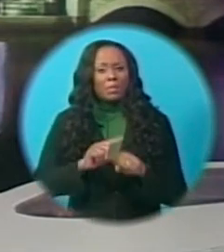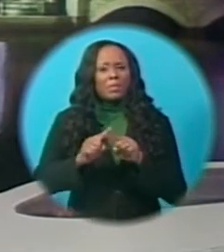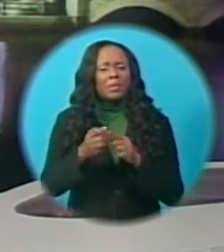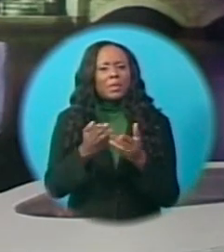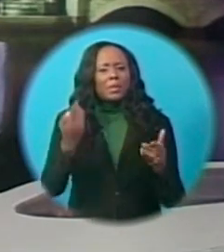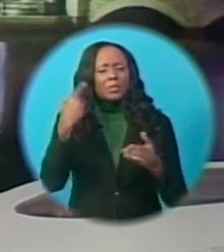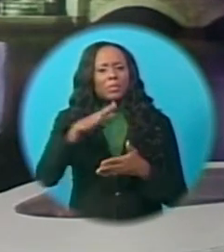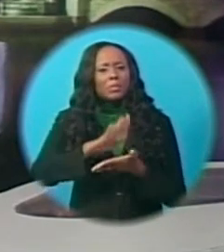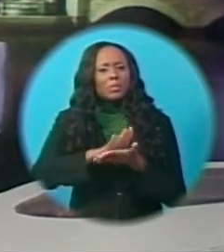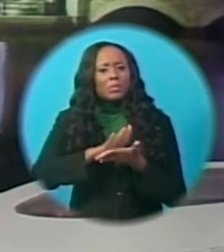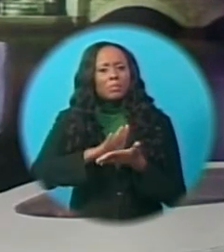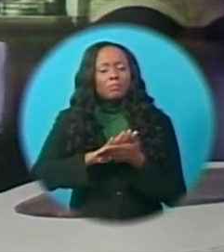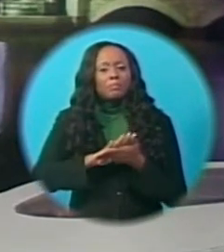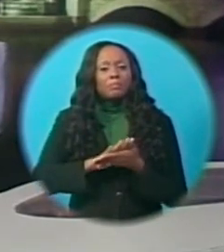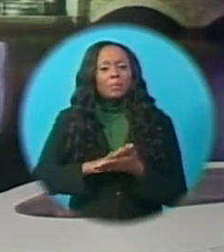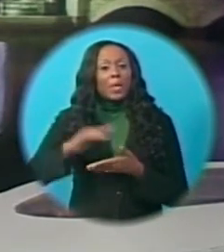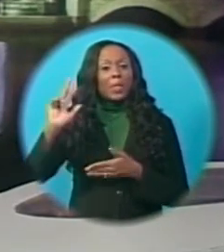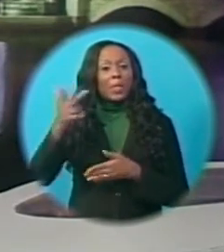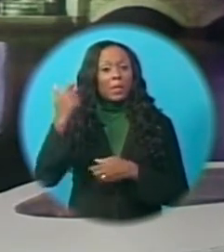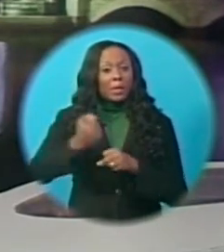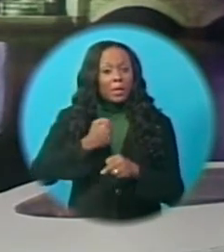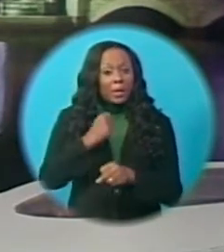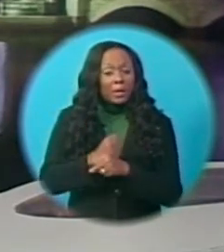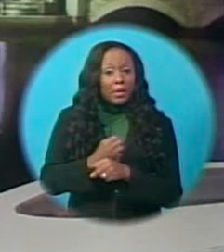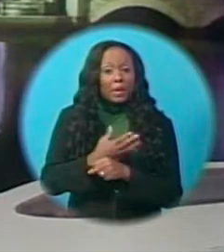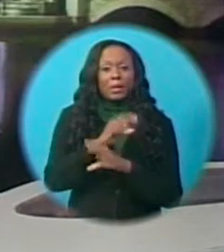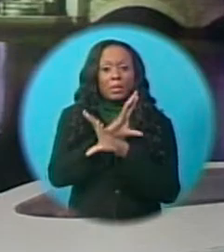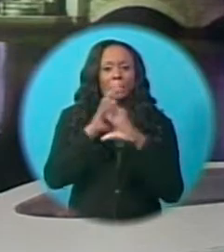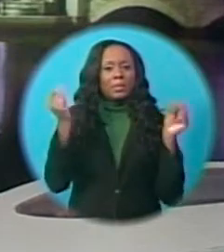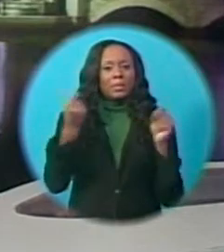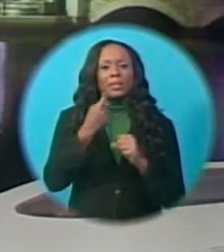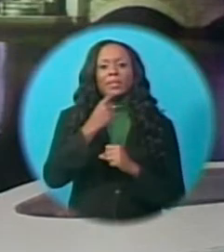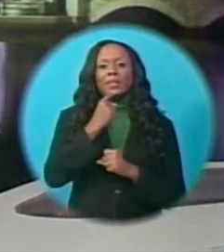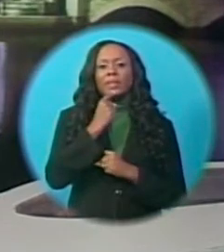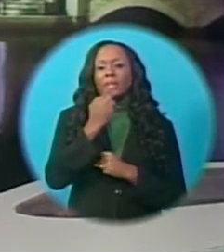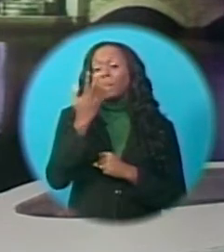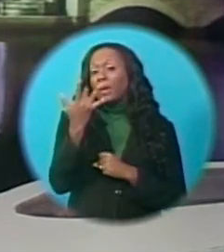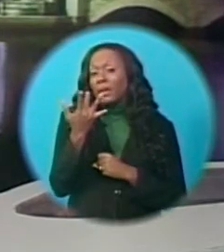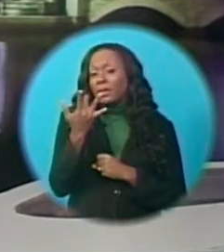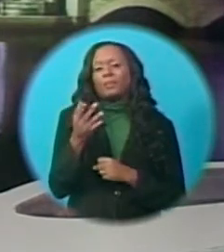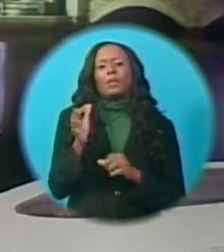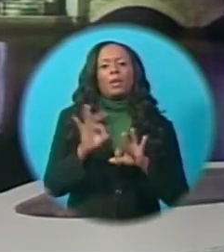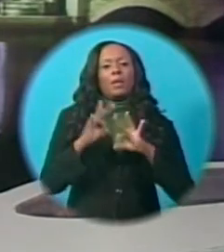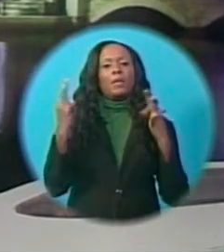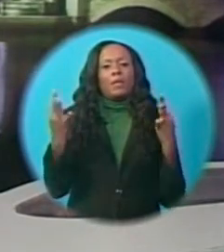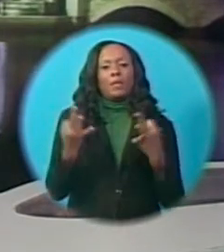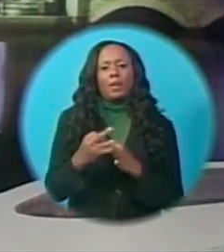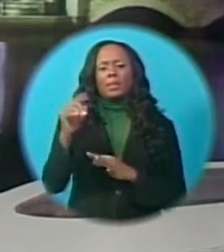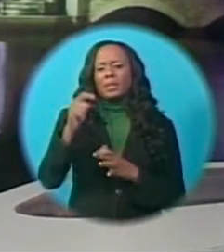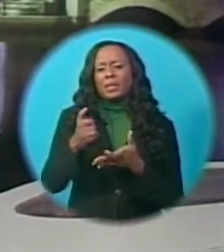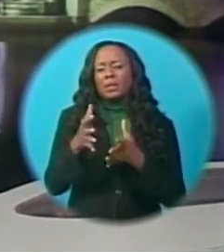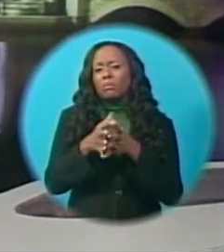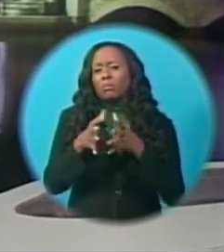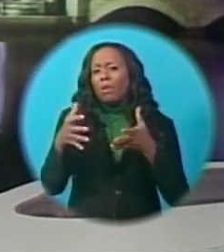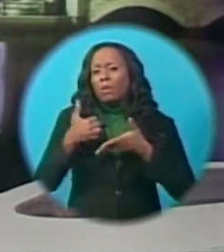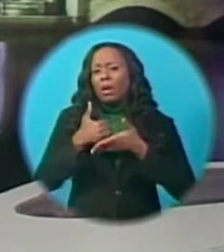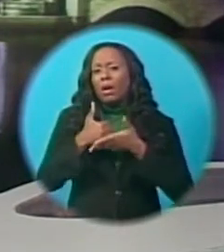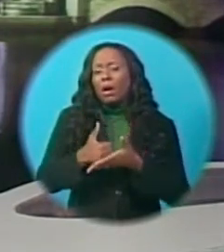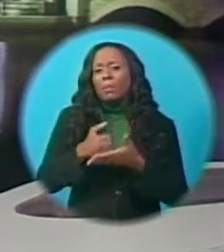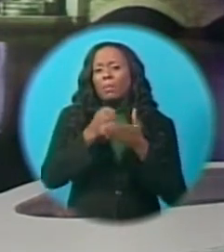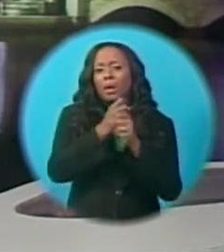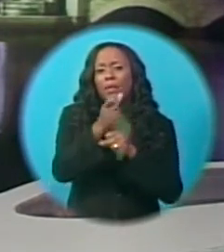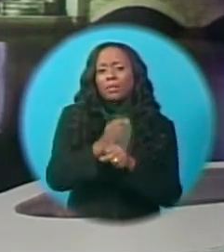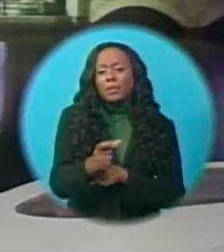drive. The program is now in its third year, and President Janelle Otley says it came out of a need expressed by families which the club